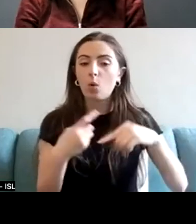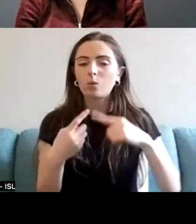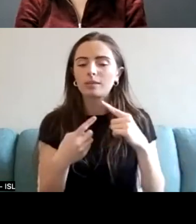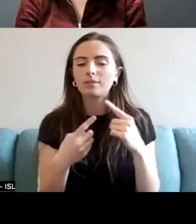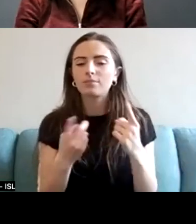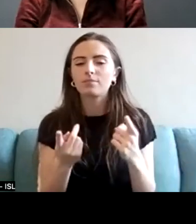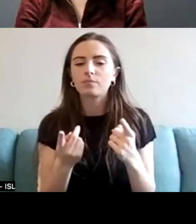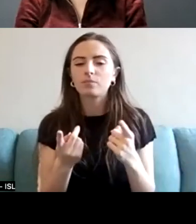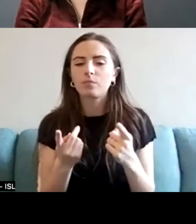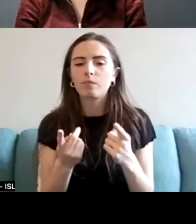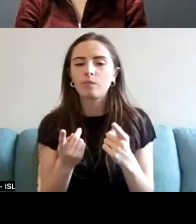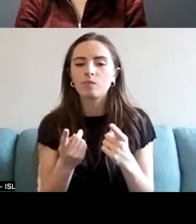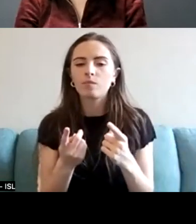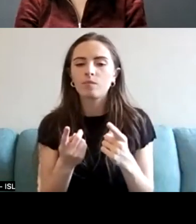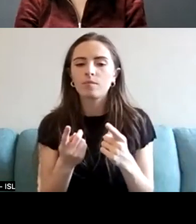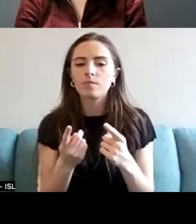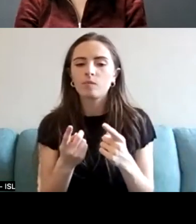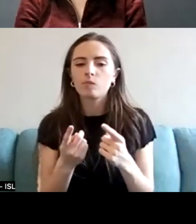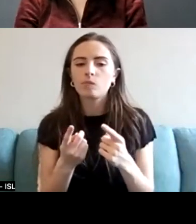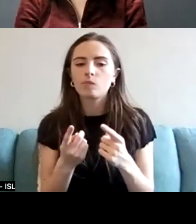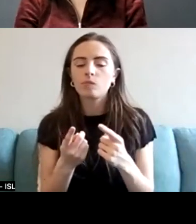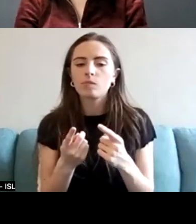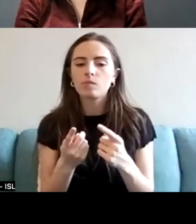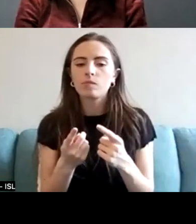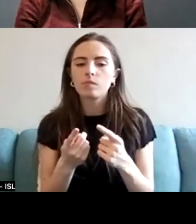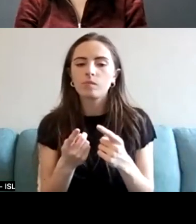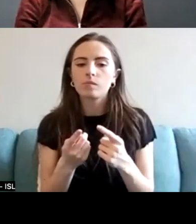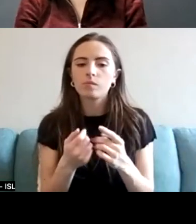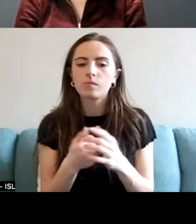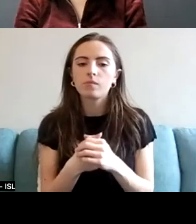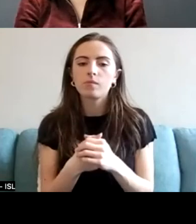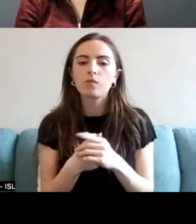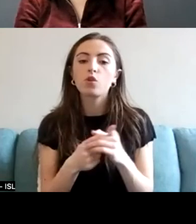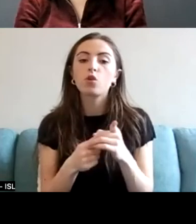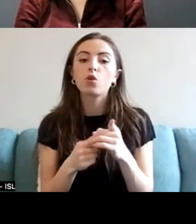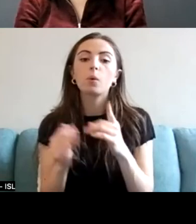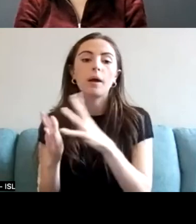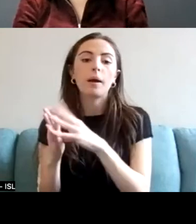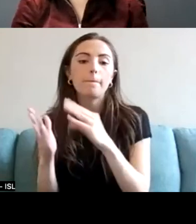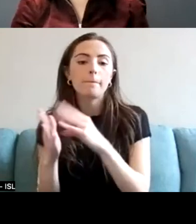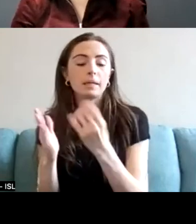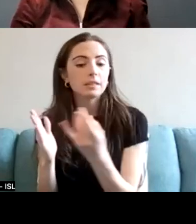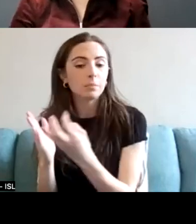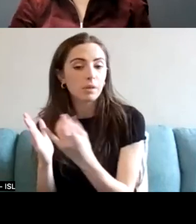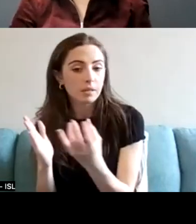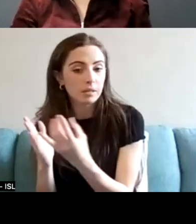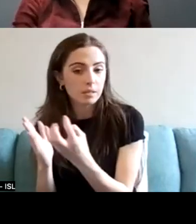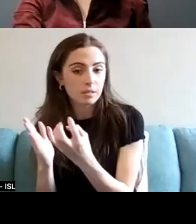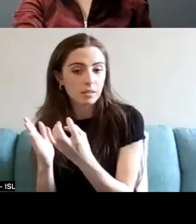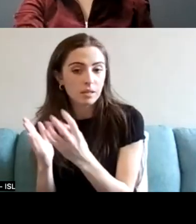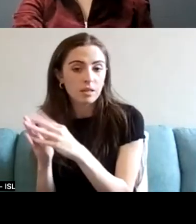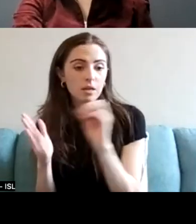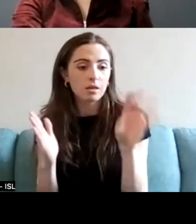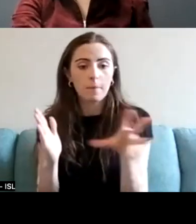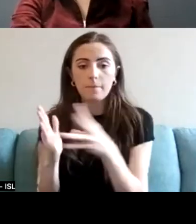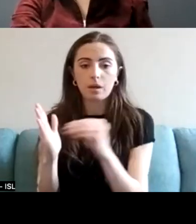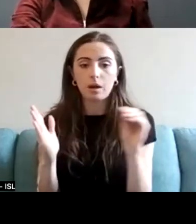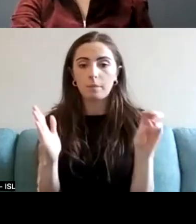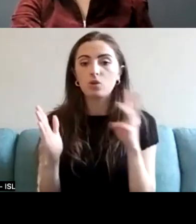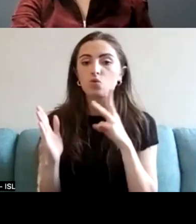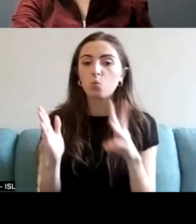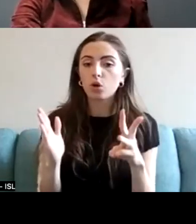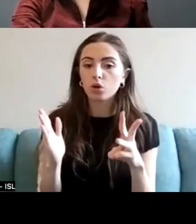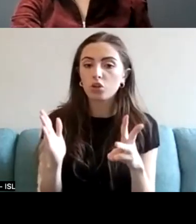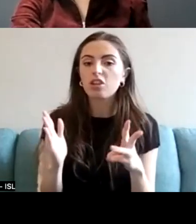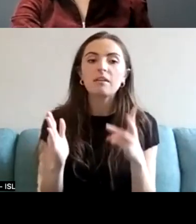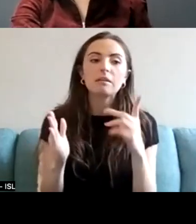the subtitles that YouTube has generated into a Word document, and you can kind of have a quick edit down through, if somebody's